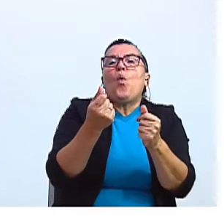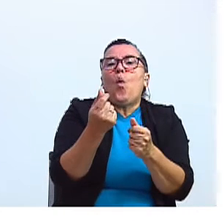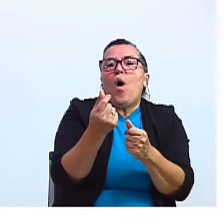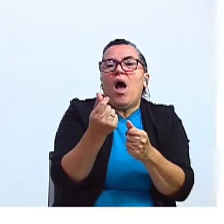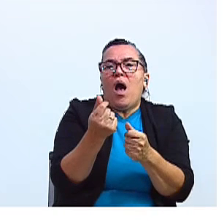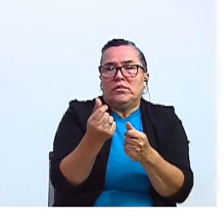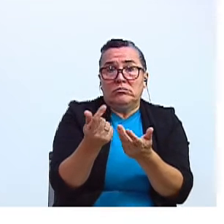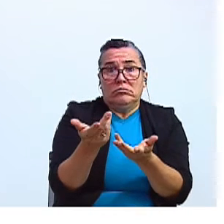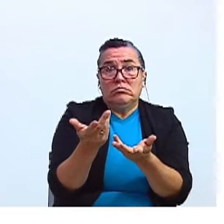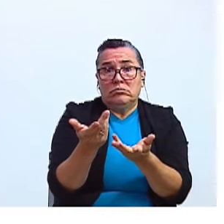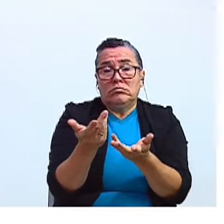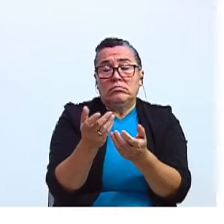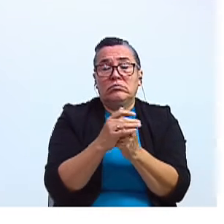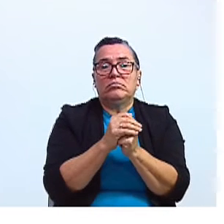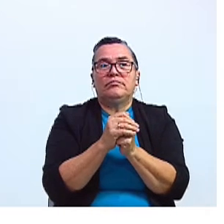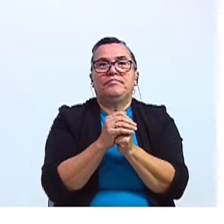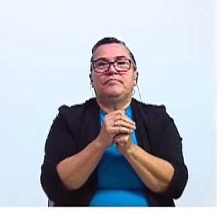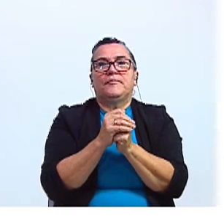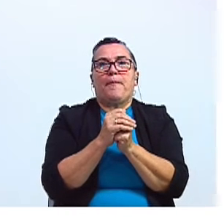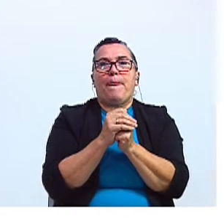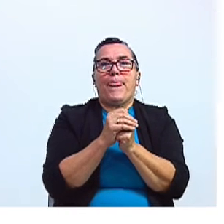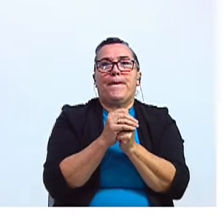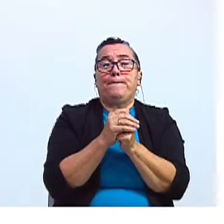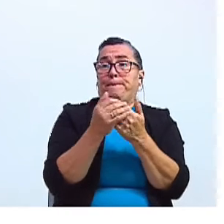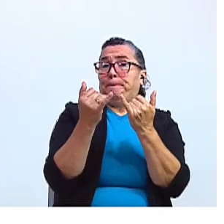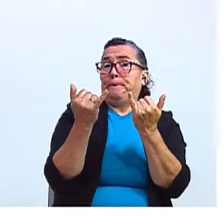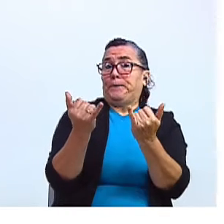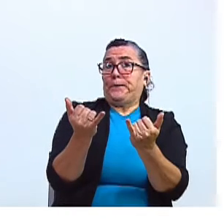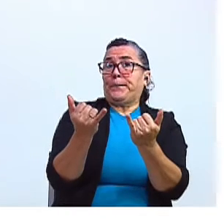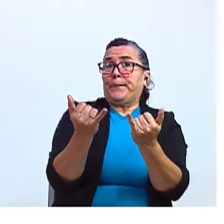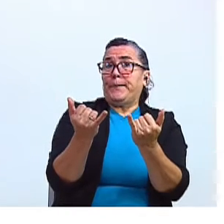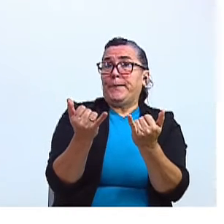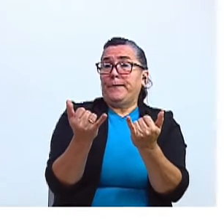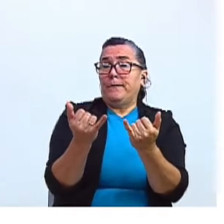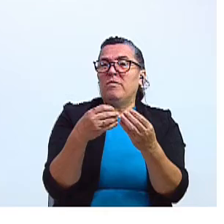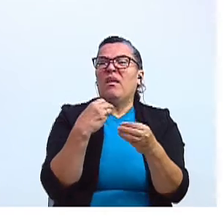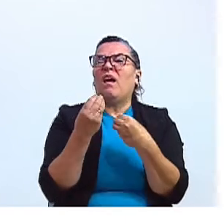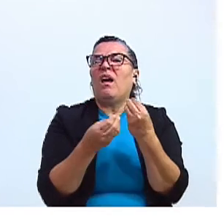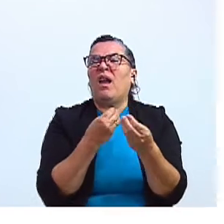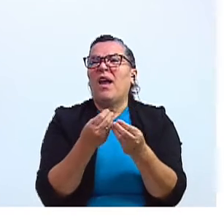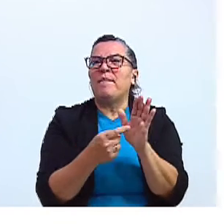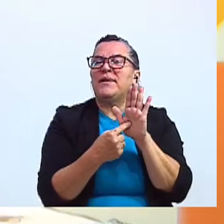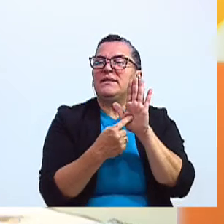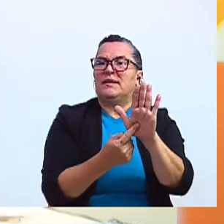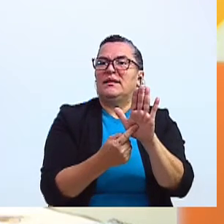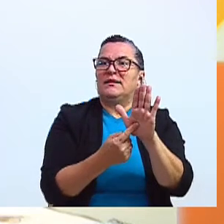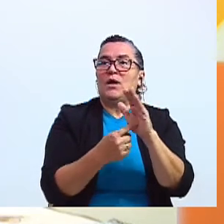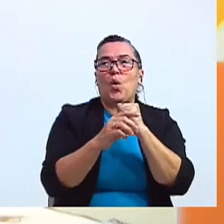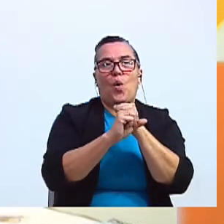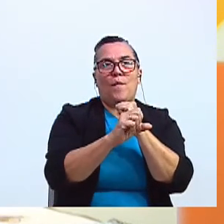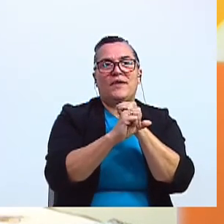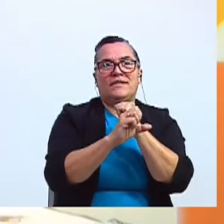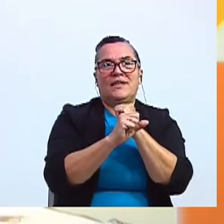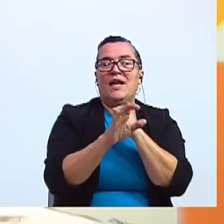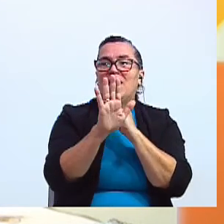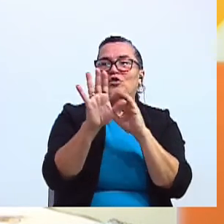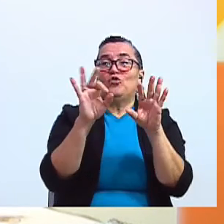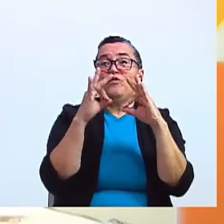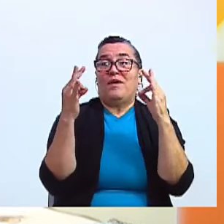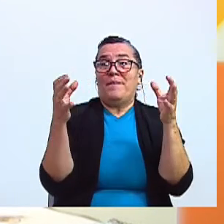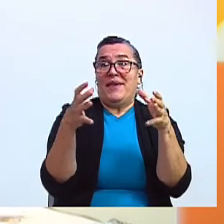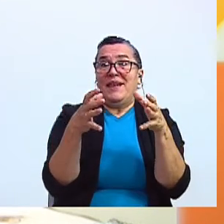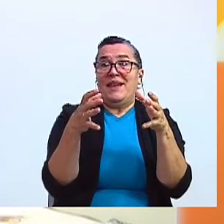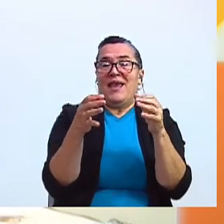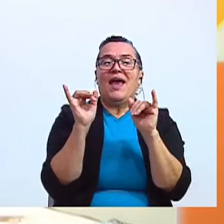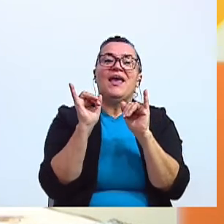it costs. Okay? Now, we're going to present the commercial to your family, and you are